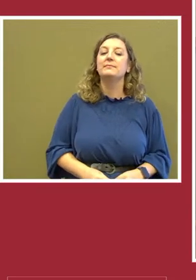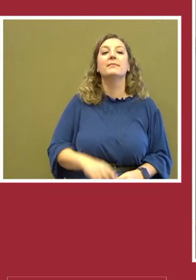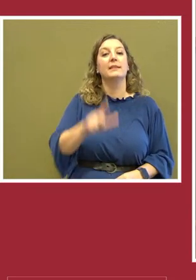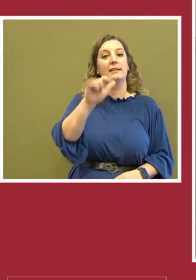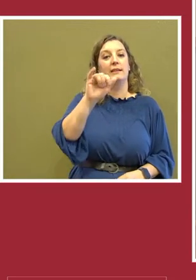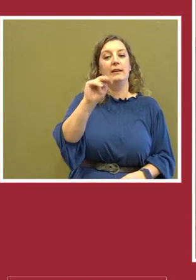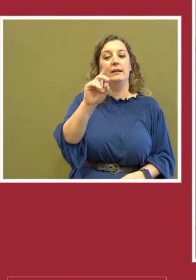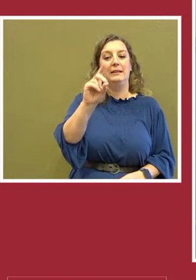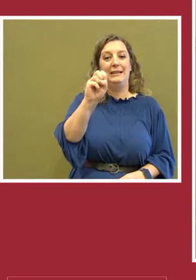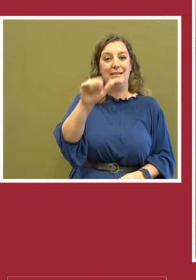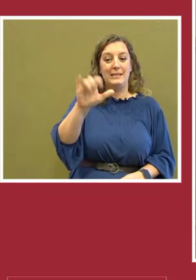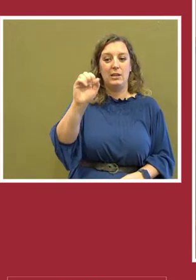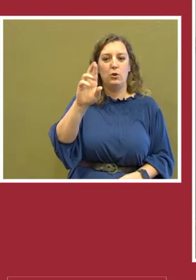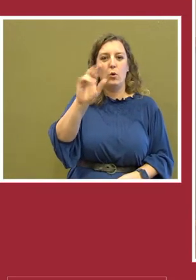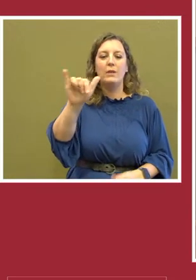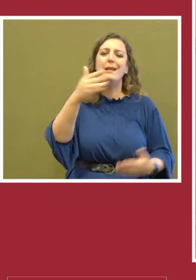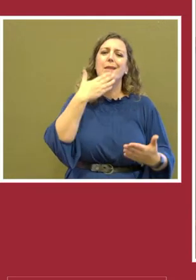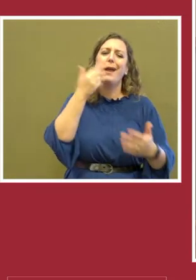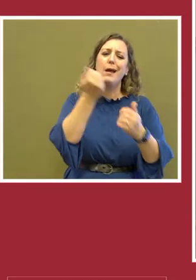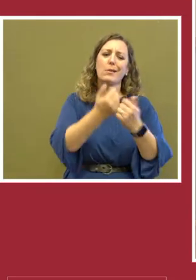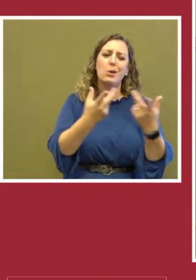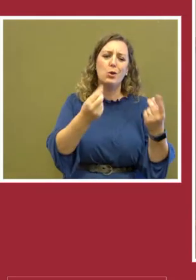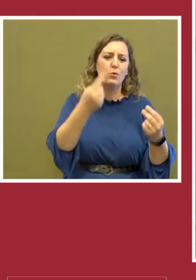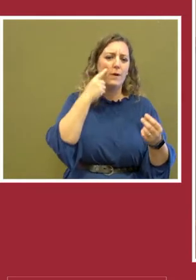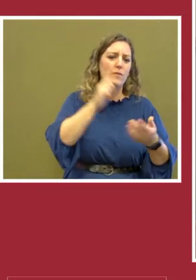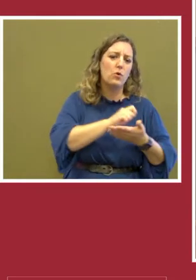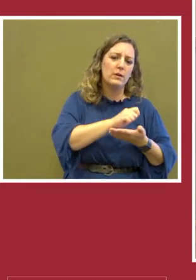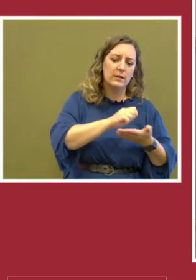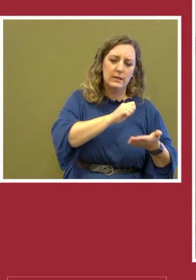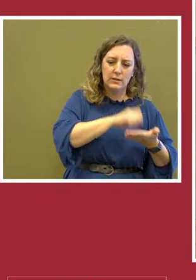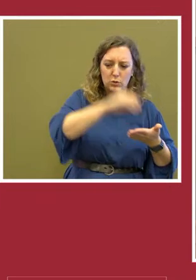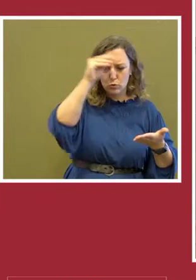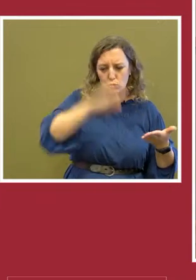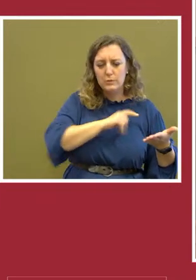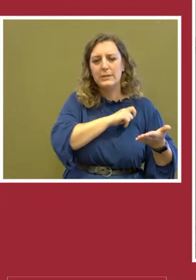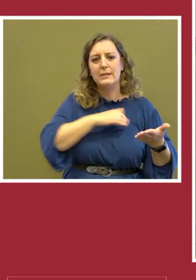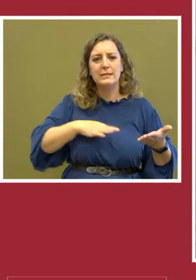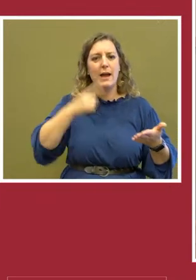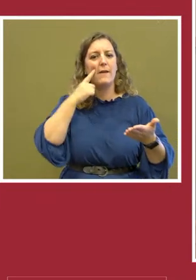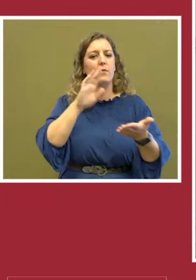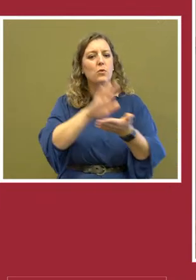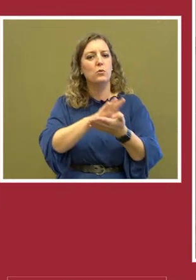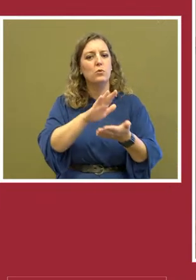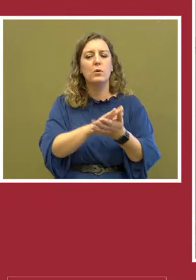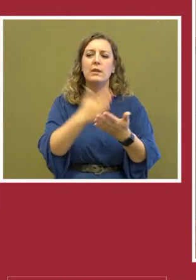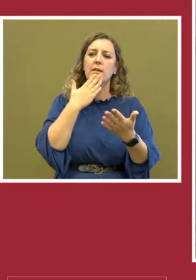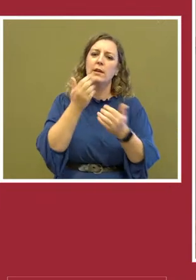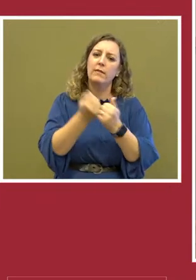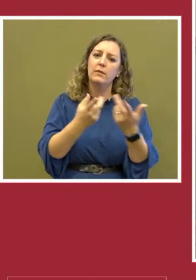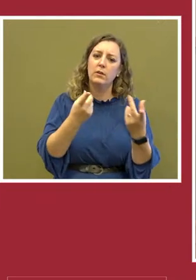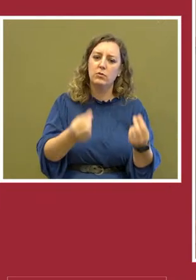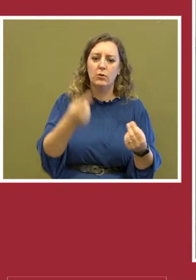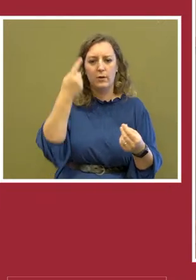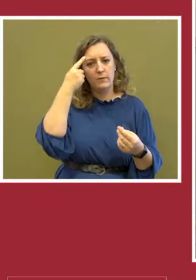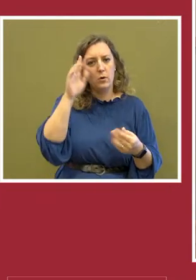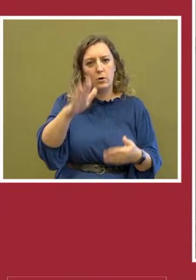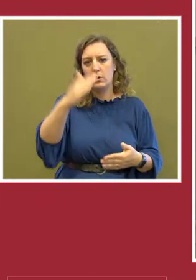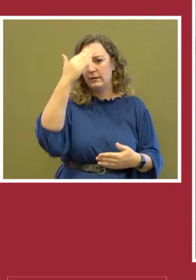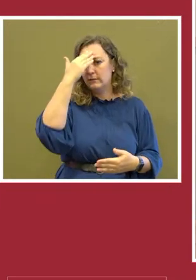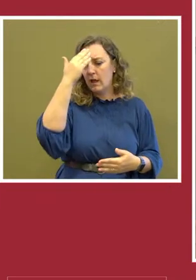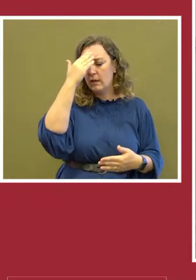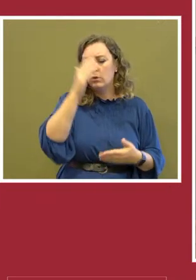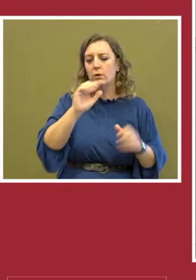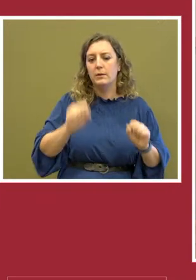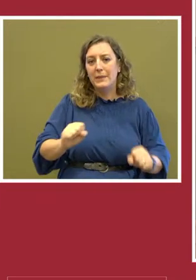Lindsay Corley, thank you for all that you do to serve the staff and students at Mountain View High School. You do it all and do it with a smile. This award is in recognition for your know-how, your capacity to serve, your kindness,